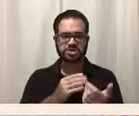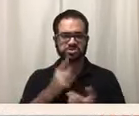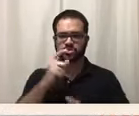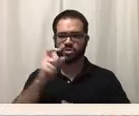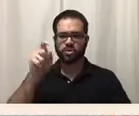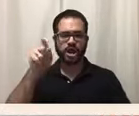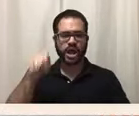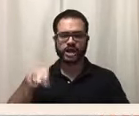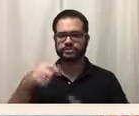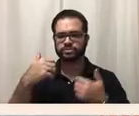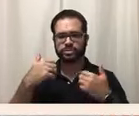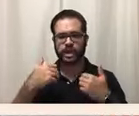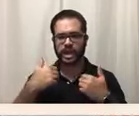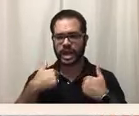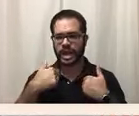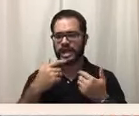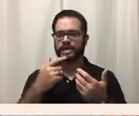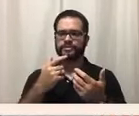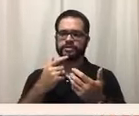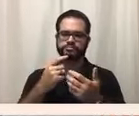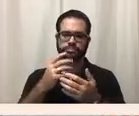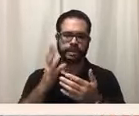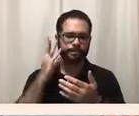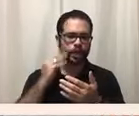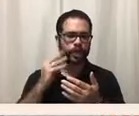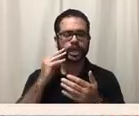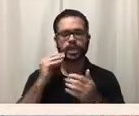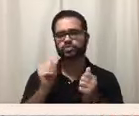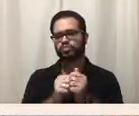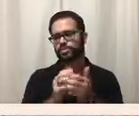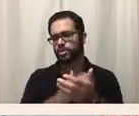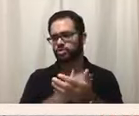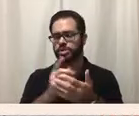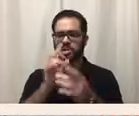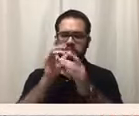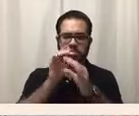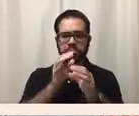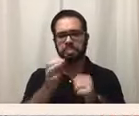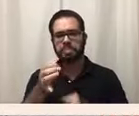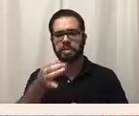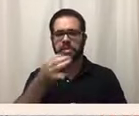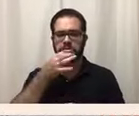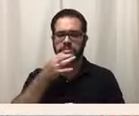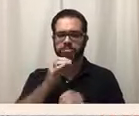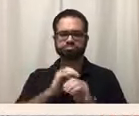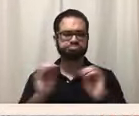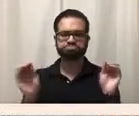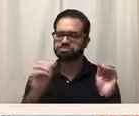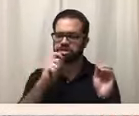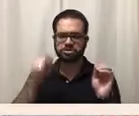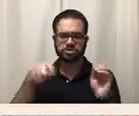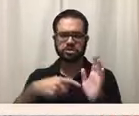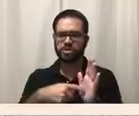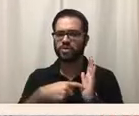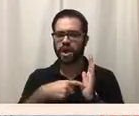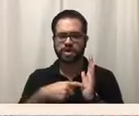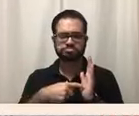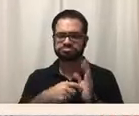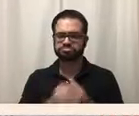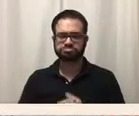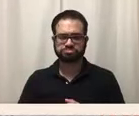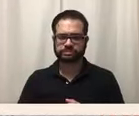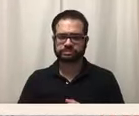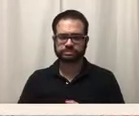to be a musician. You do not have to have any musical inclinations in order